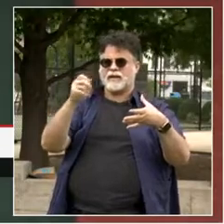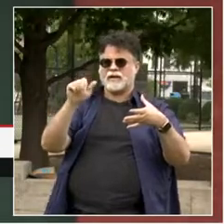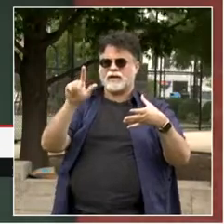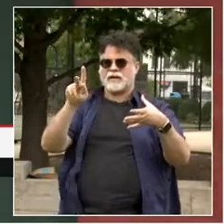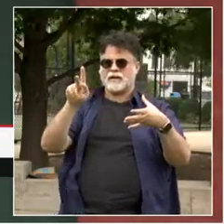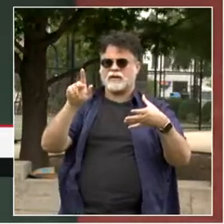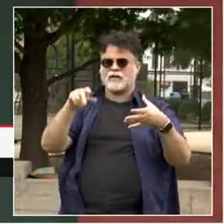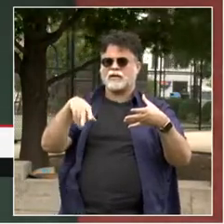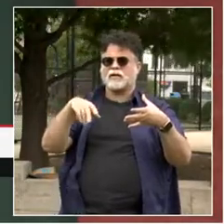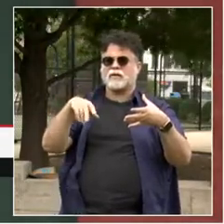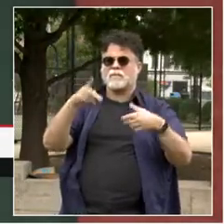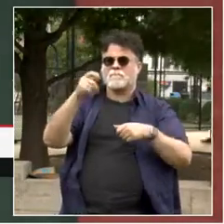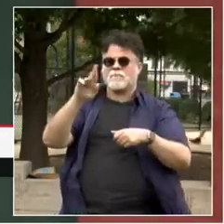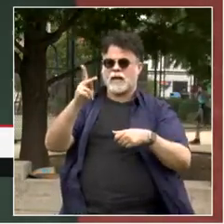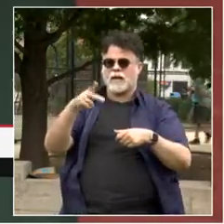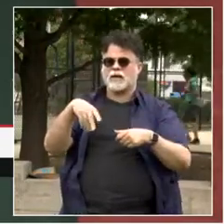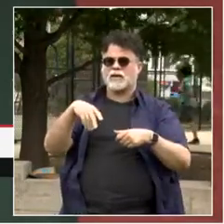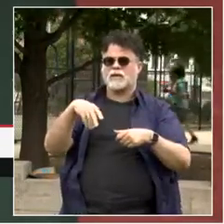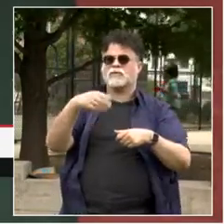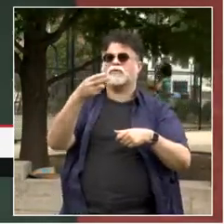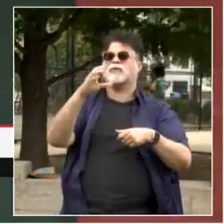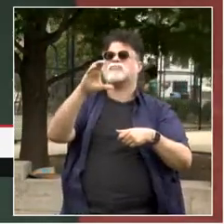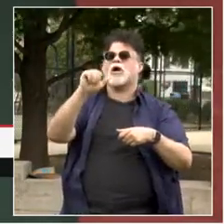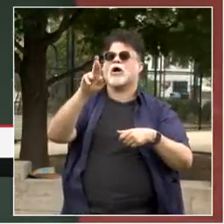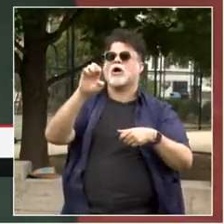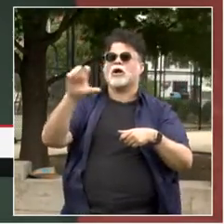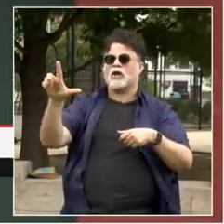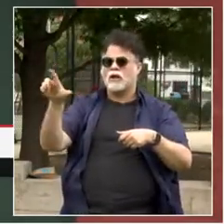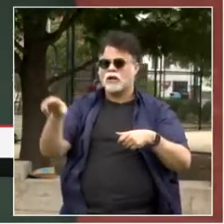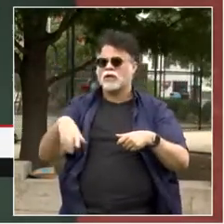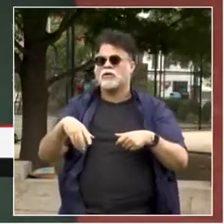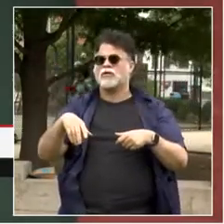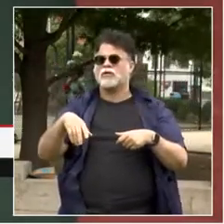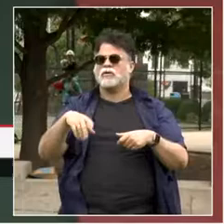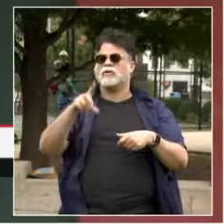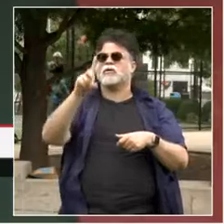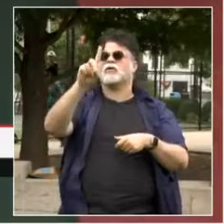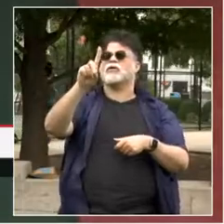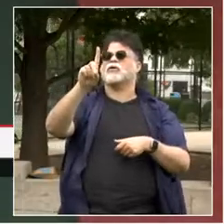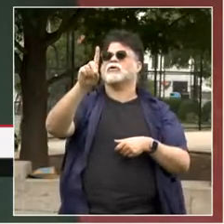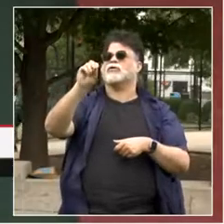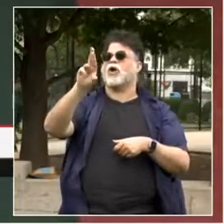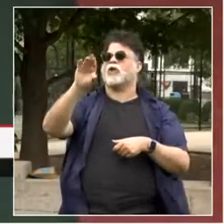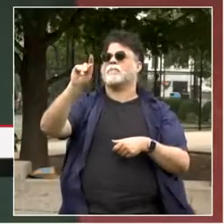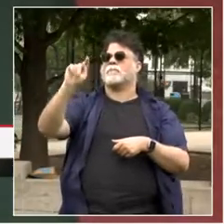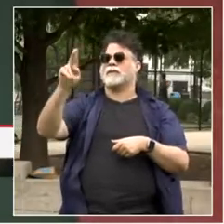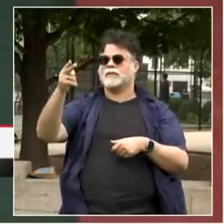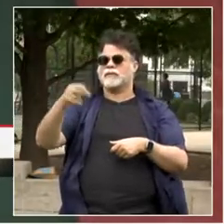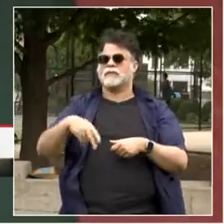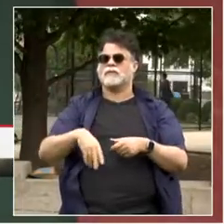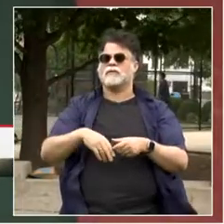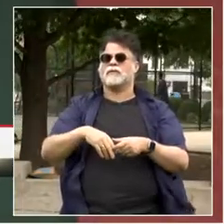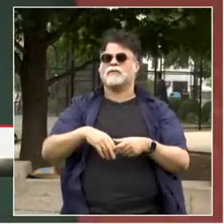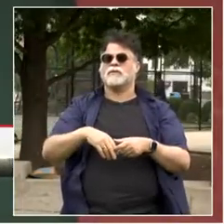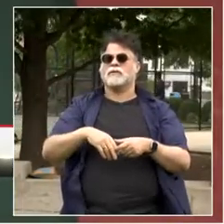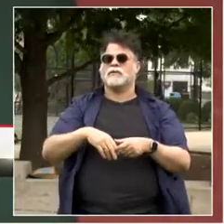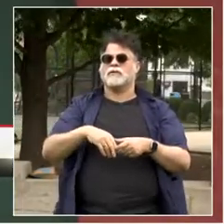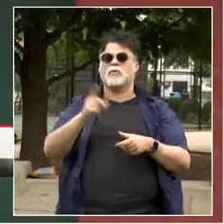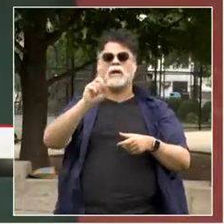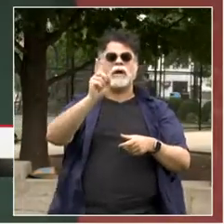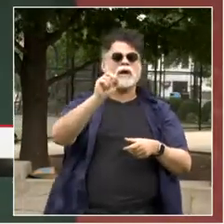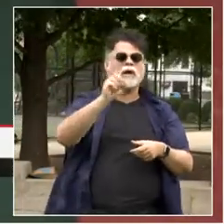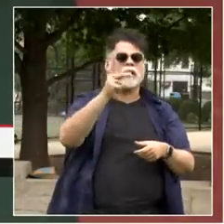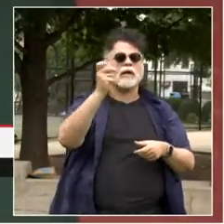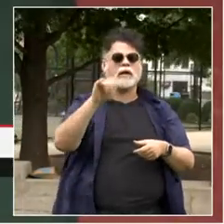Stead, Chris Dormant, Wayne Quinn, and Carrie Cunningham. Carrie, where are you? Thank you for all your